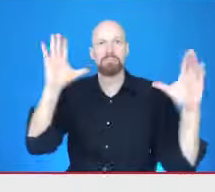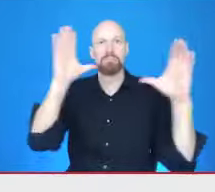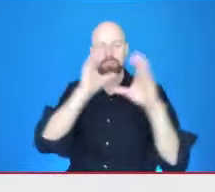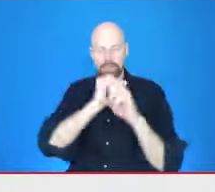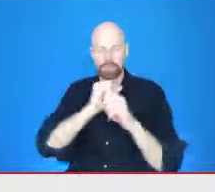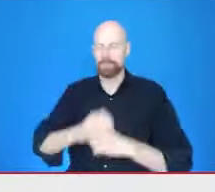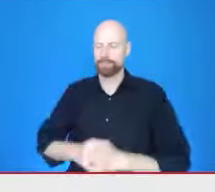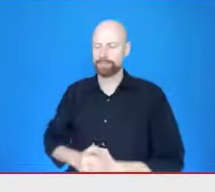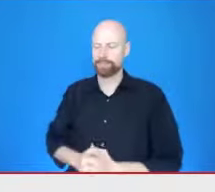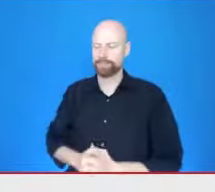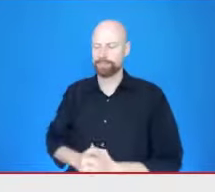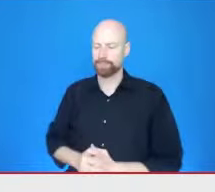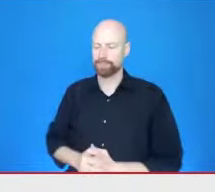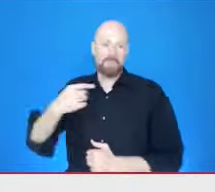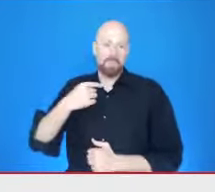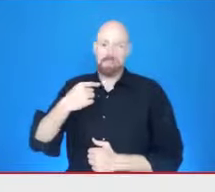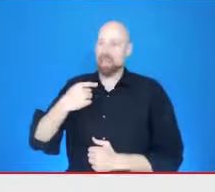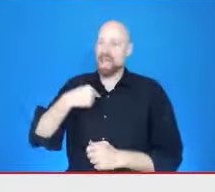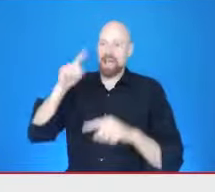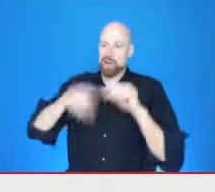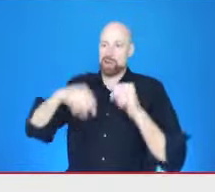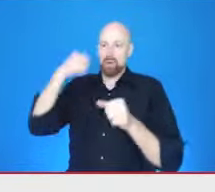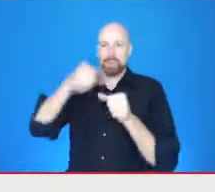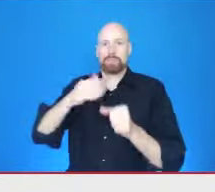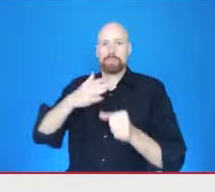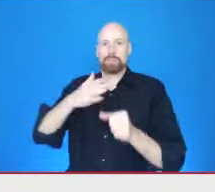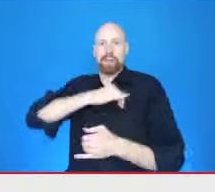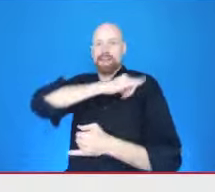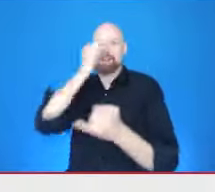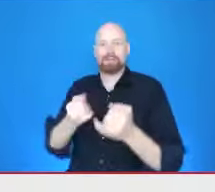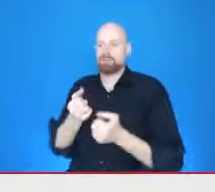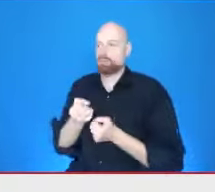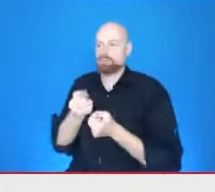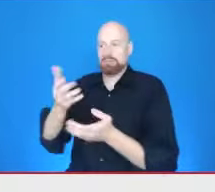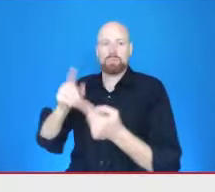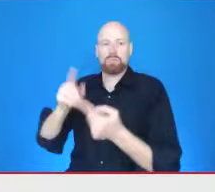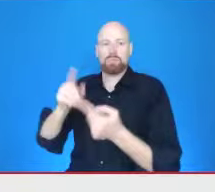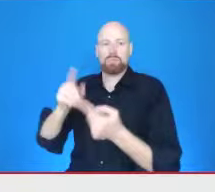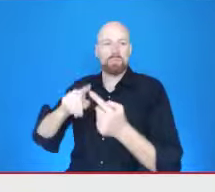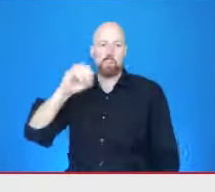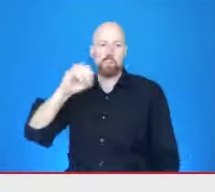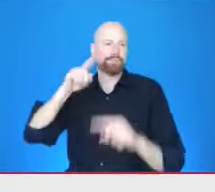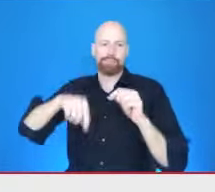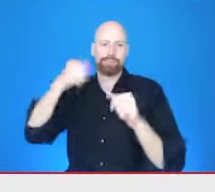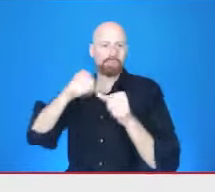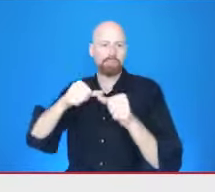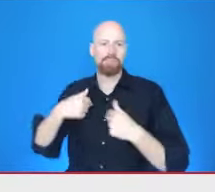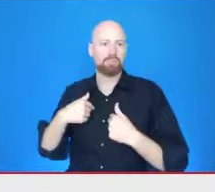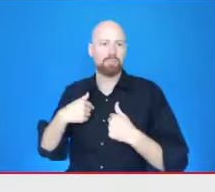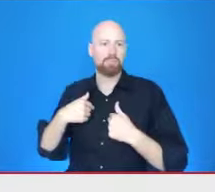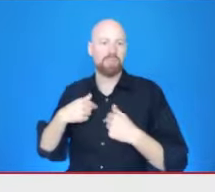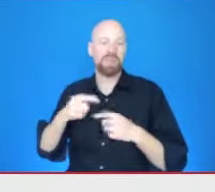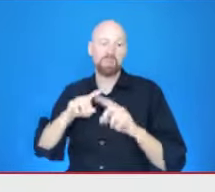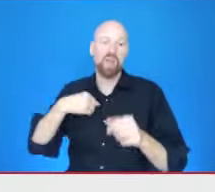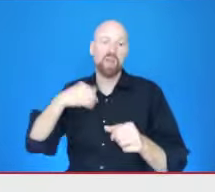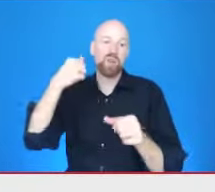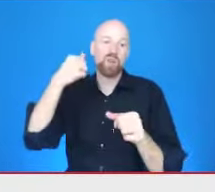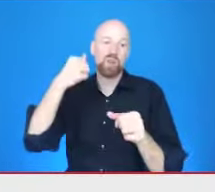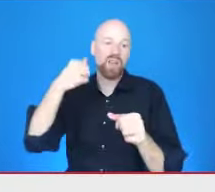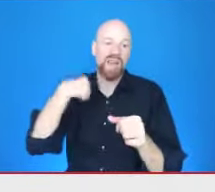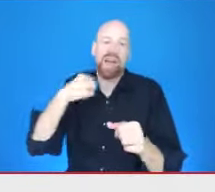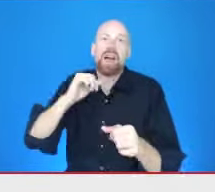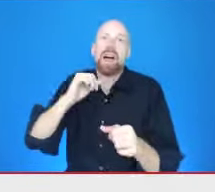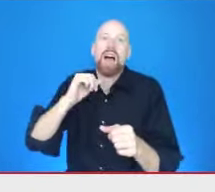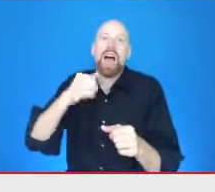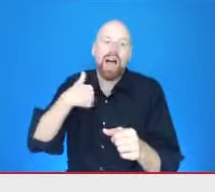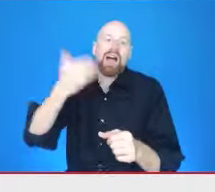from reservations participating in that program. Up there, they gave me my first creative writing class, and the first time I heard students share their